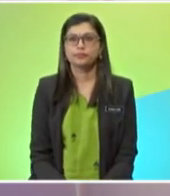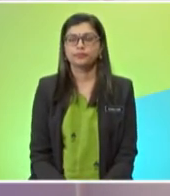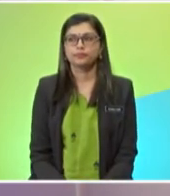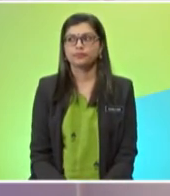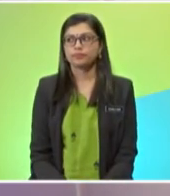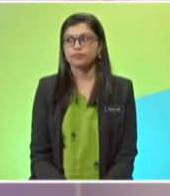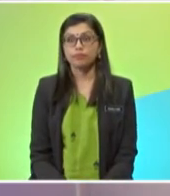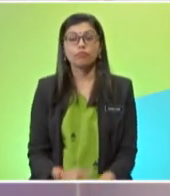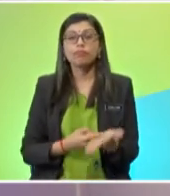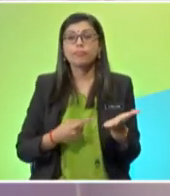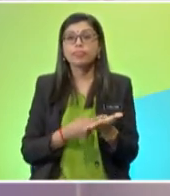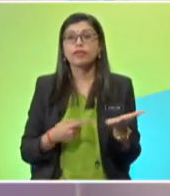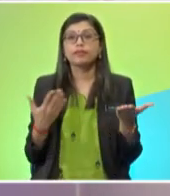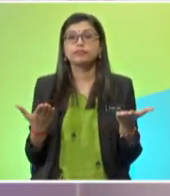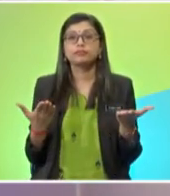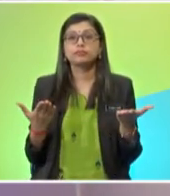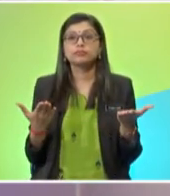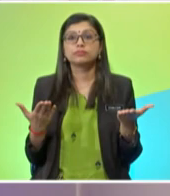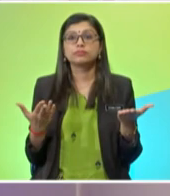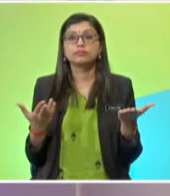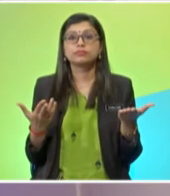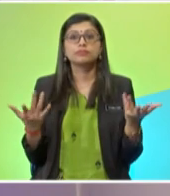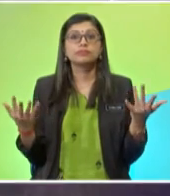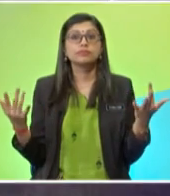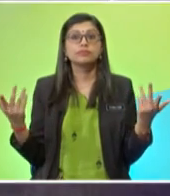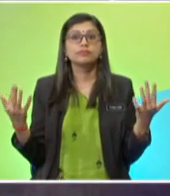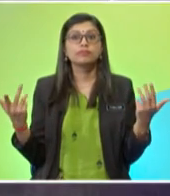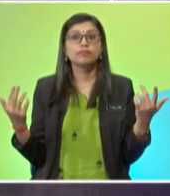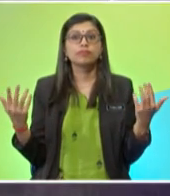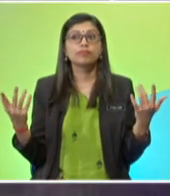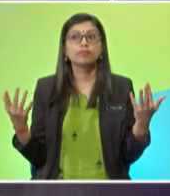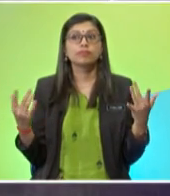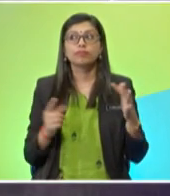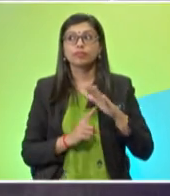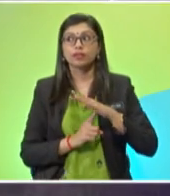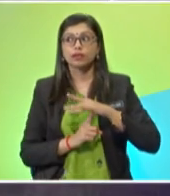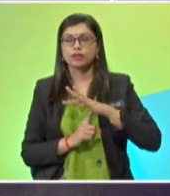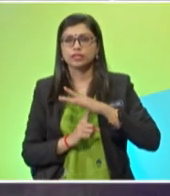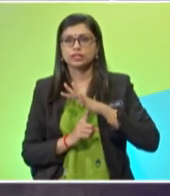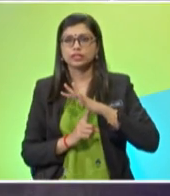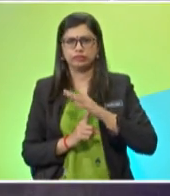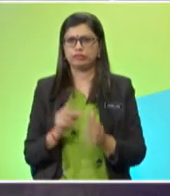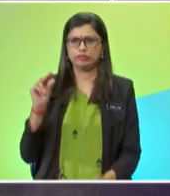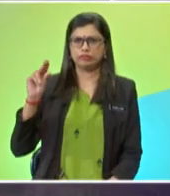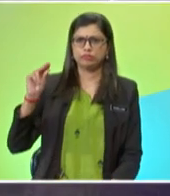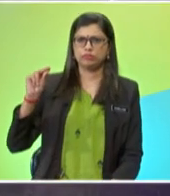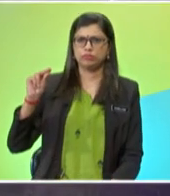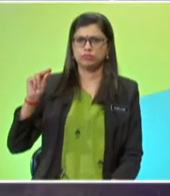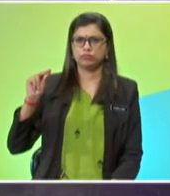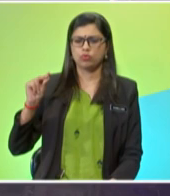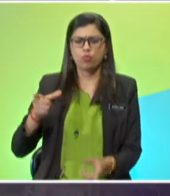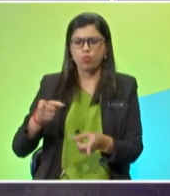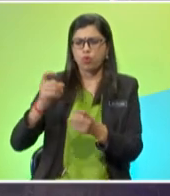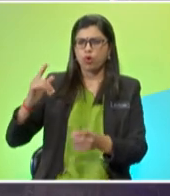Okay, now, can you... Oh yes, guess, I know. Which one is this? The second photo is a helicopter. No, the one that can fly very